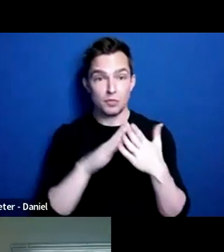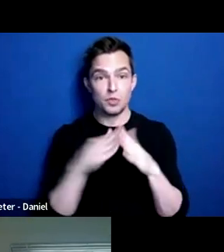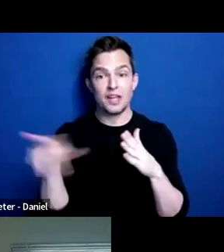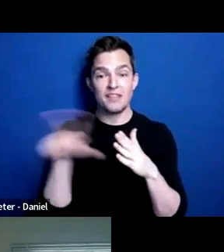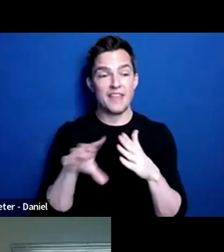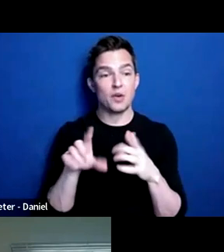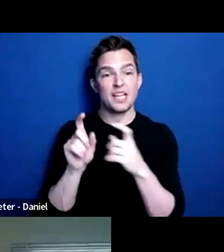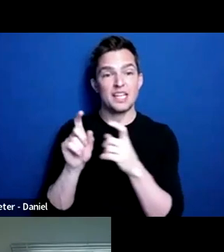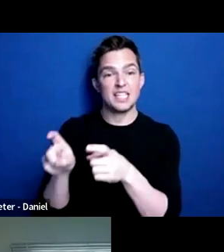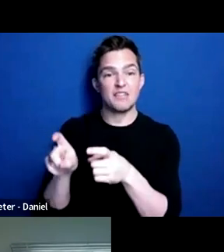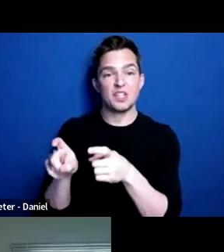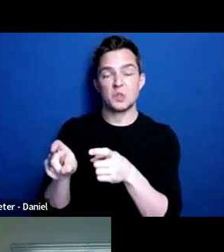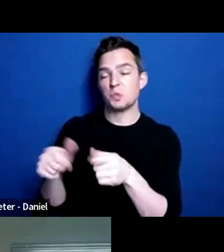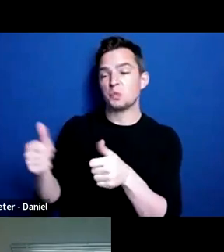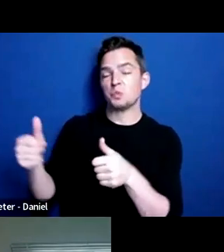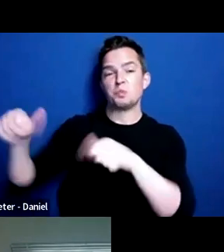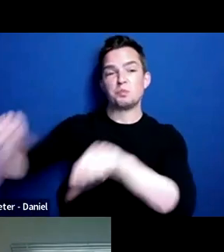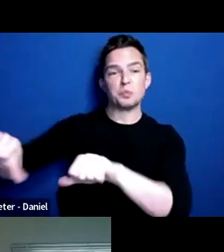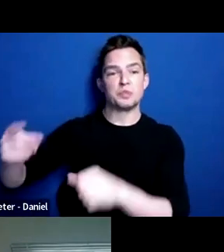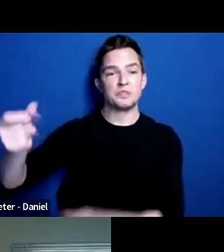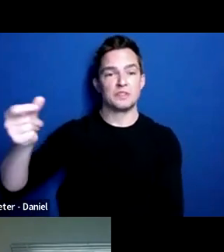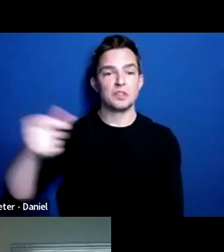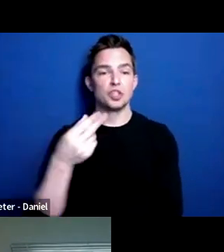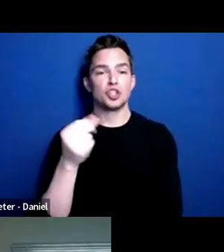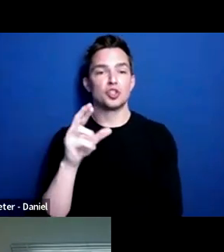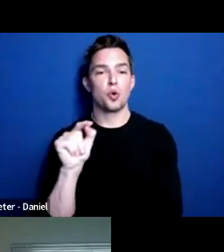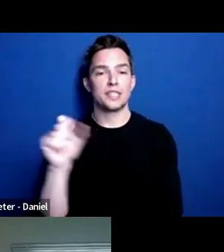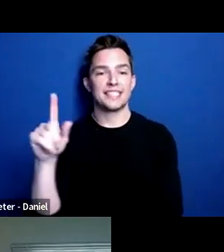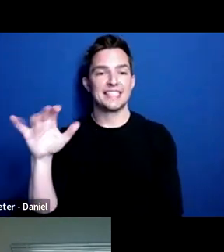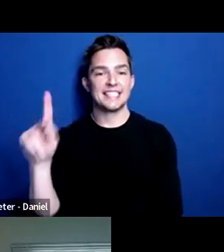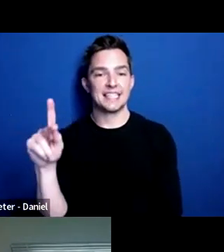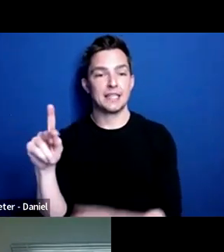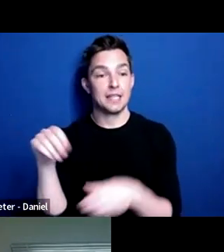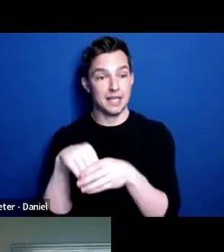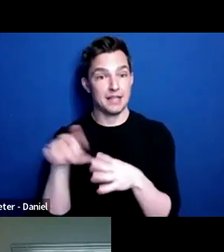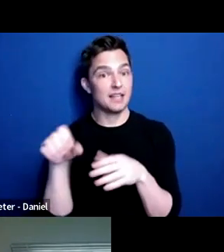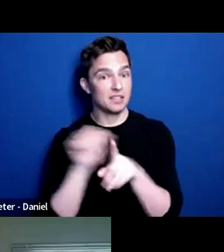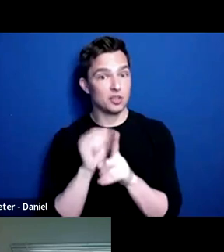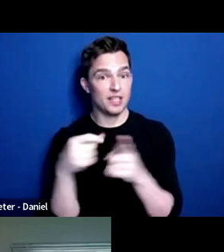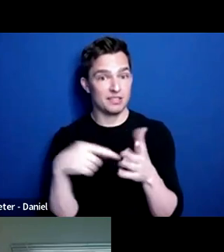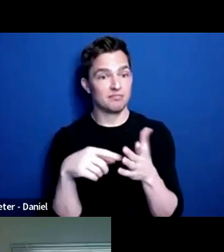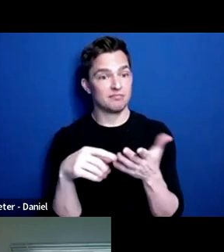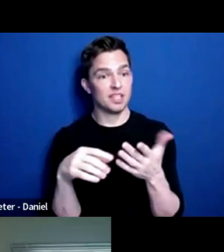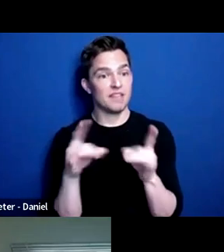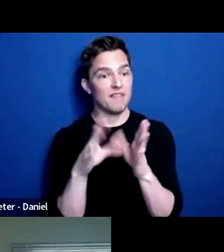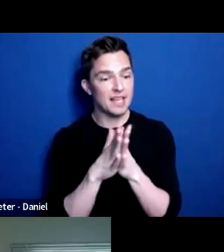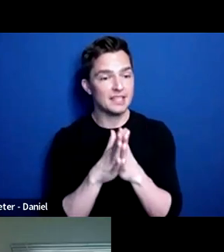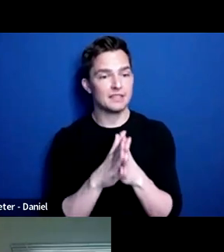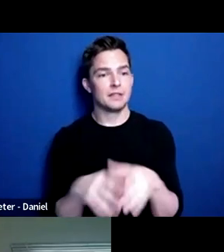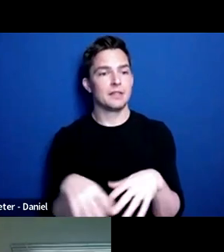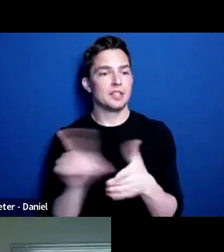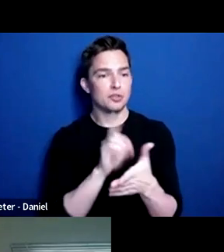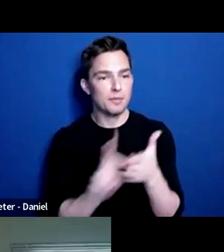given the short stick, and the short stick in this analogy is usually violence, discrimination, and additional harm.